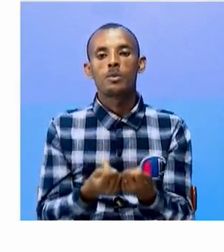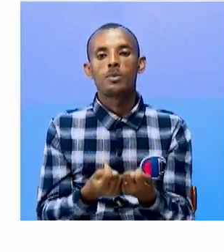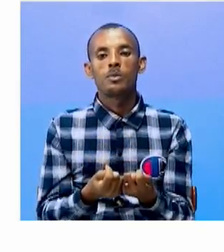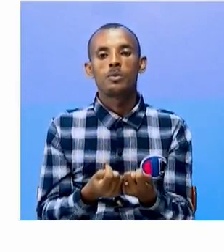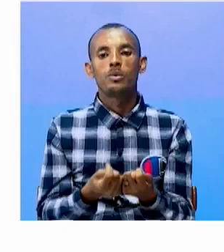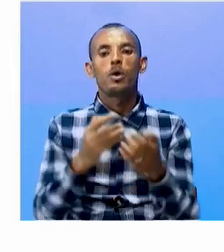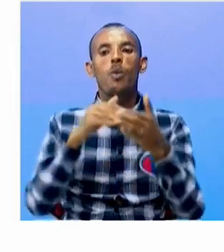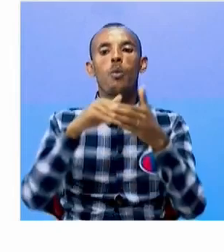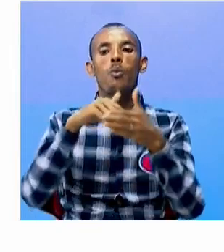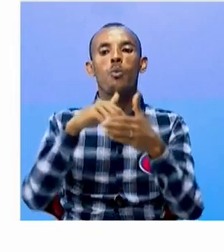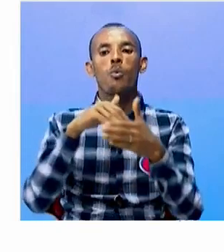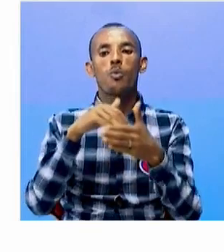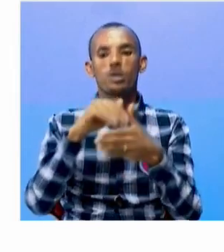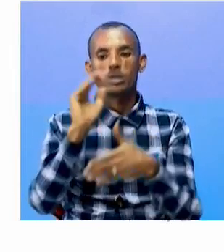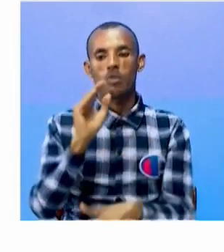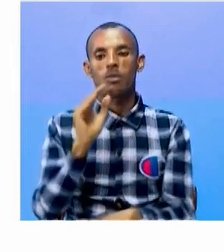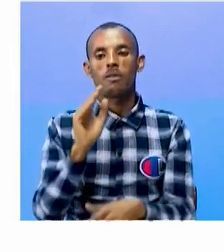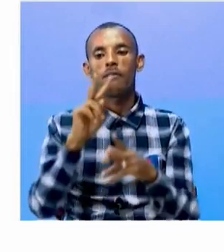without